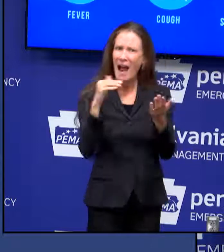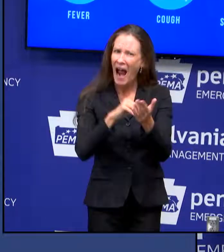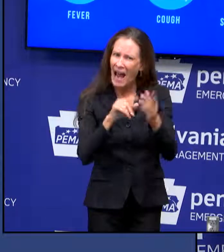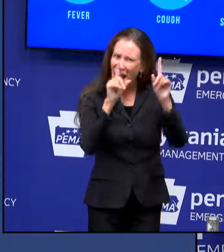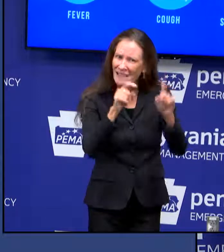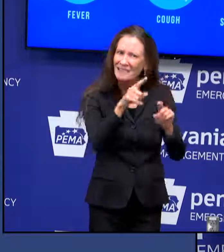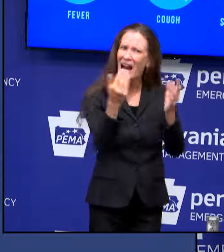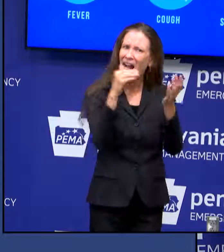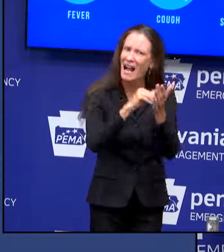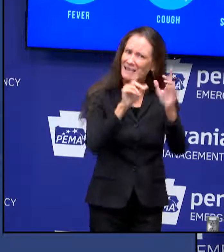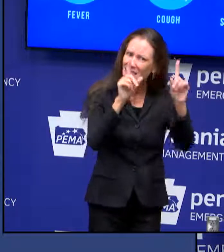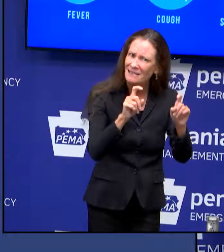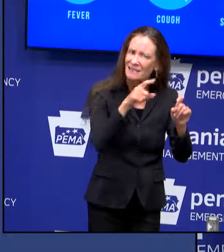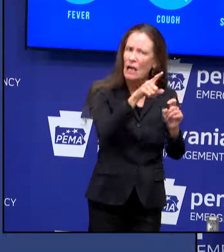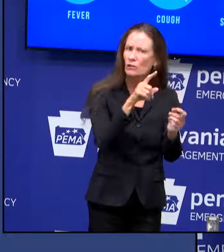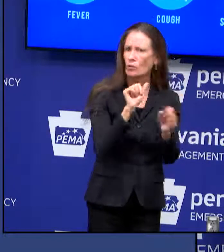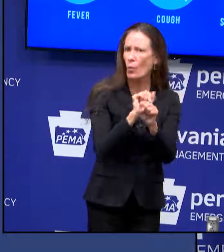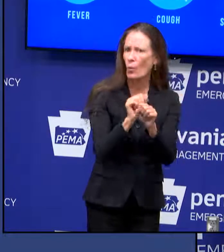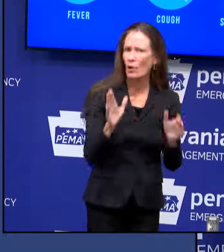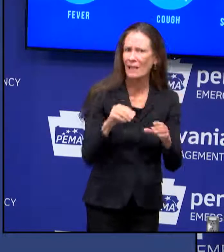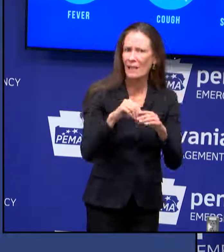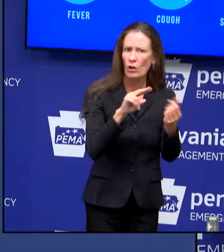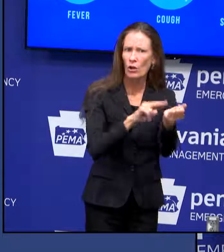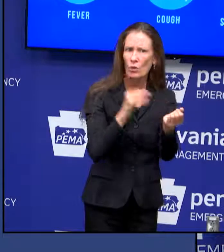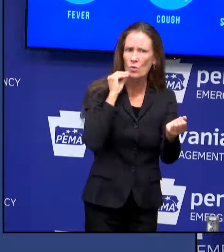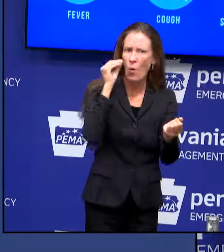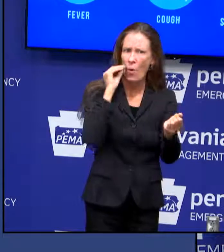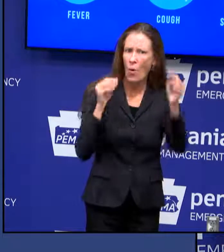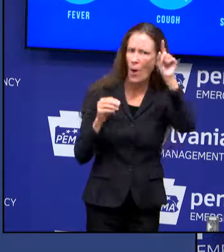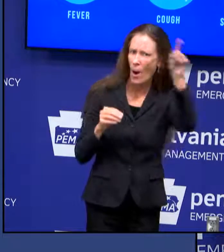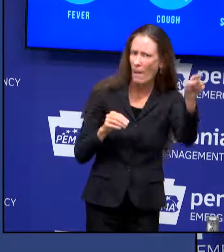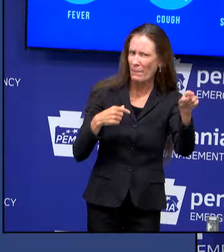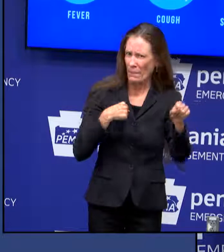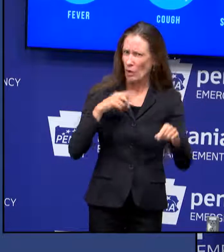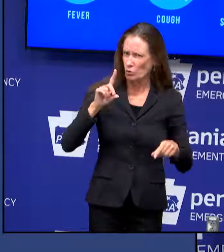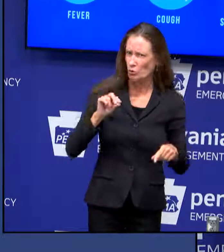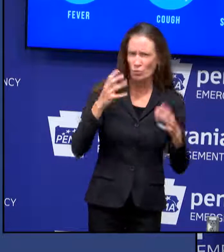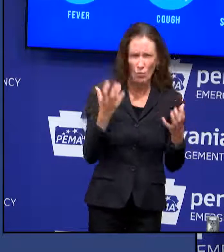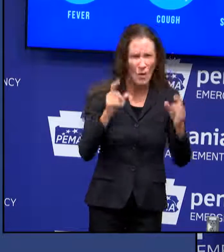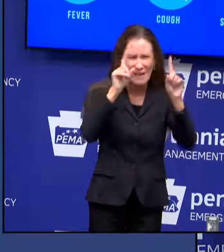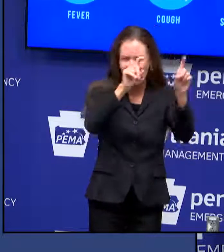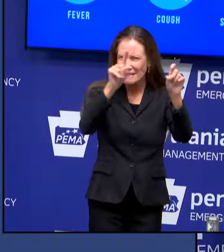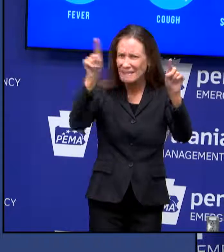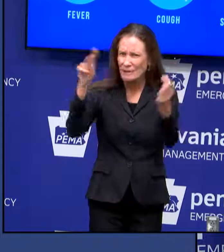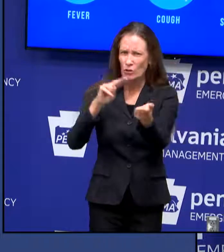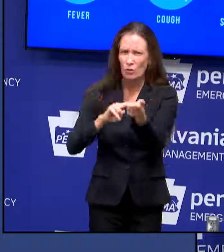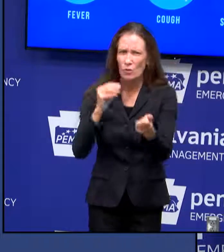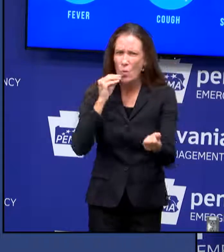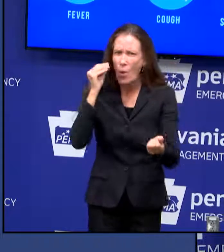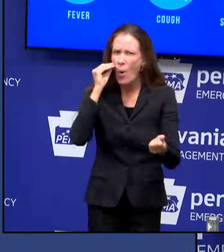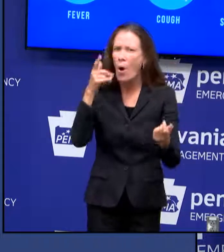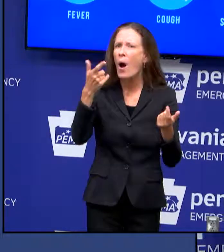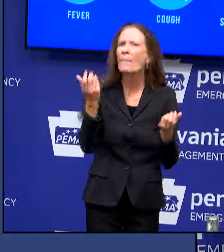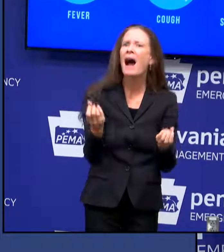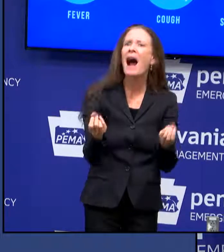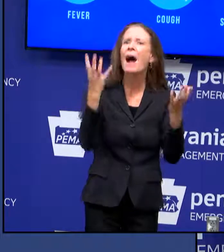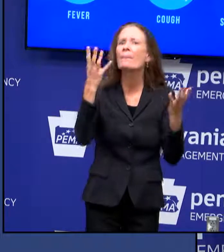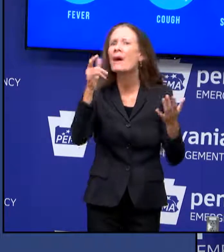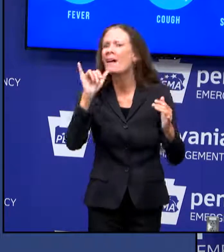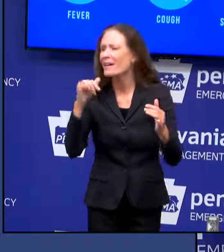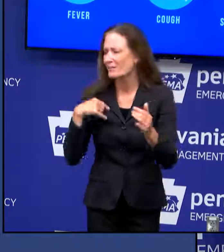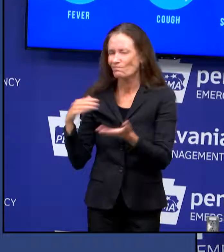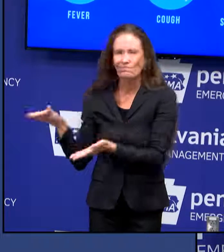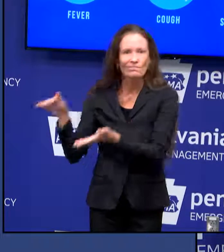be individualized to the specific circumstances of the facility, where it is, how many positives they had, et cetera. In addition, we're working